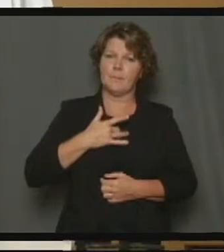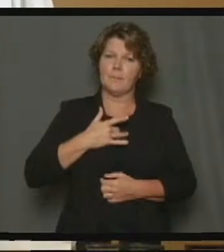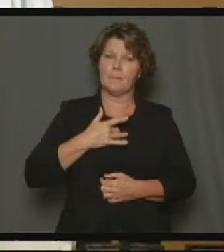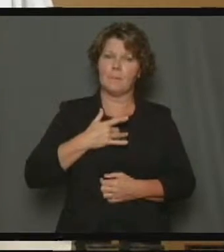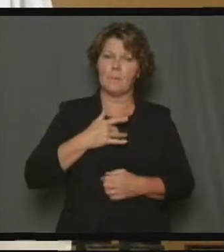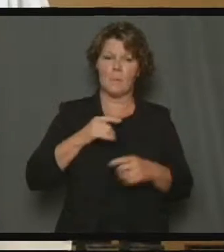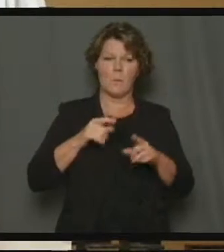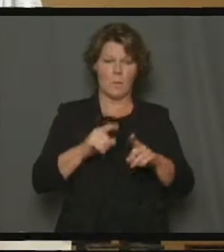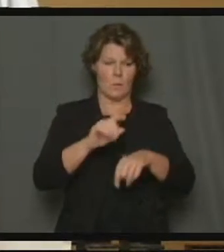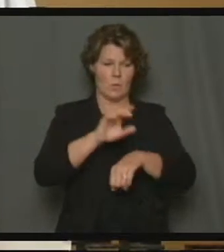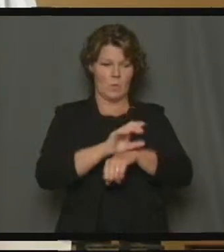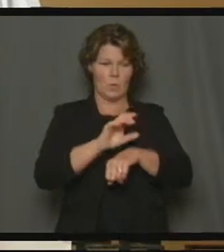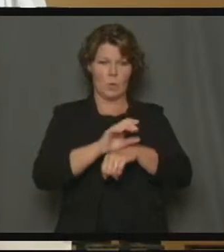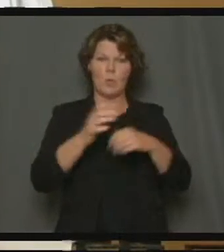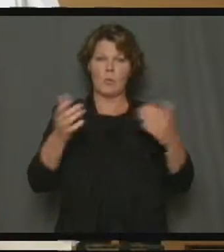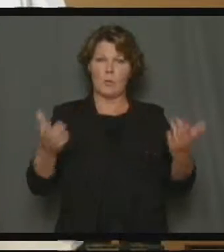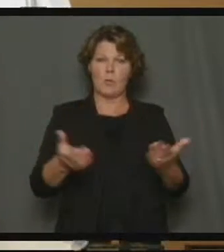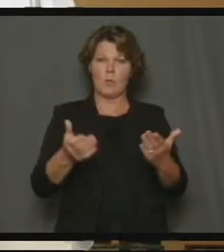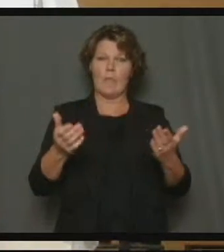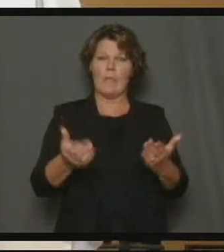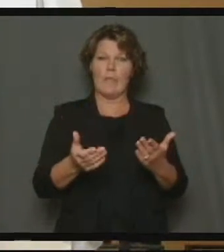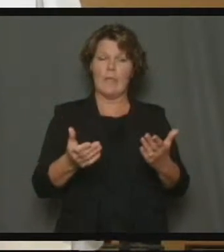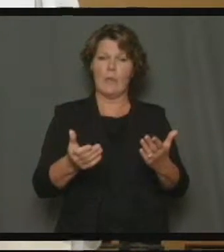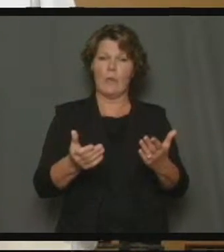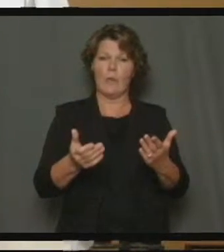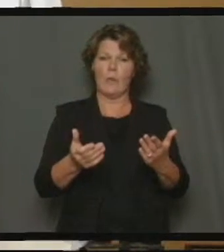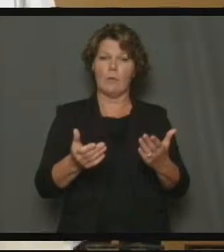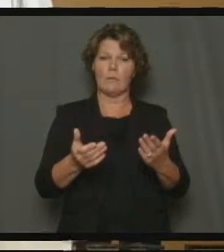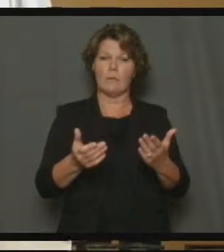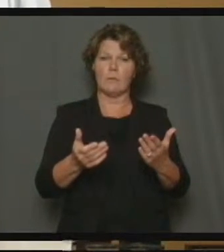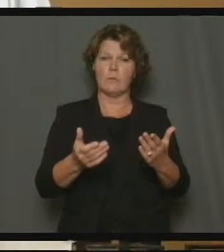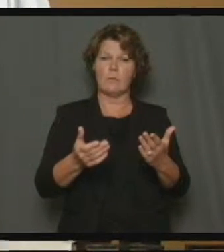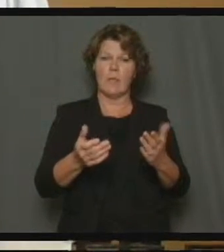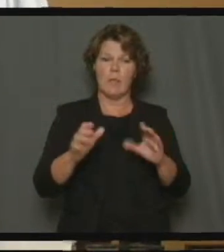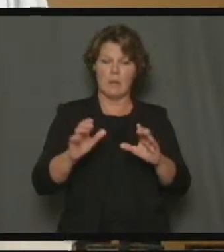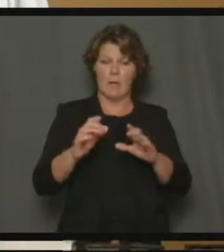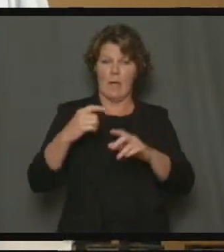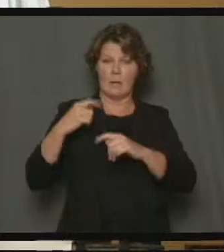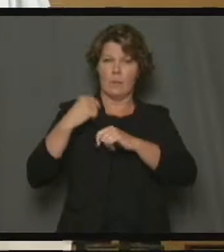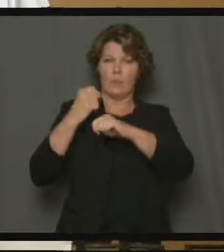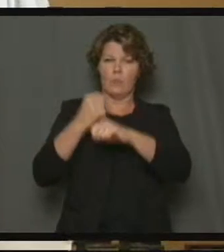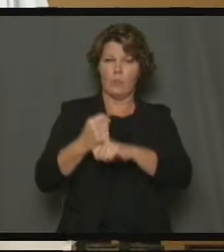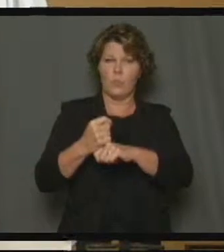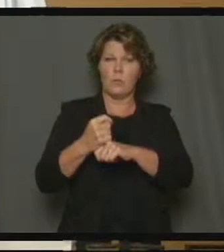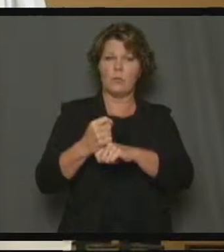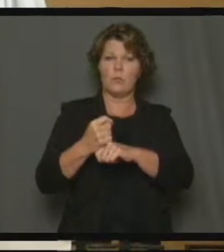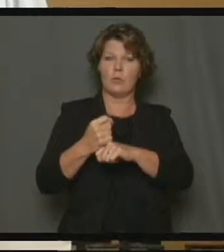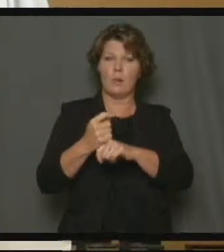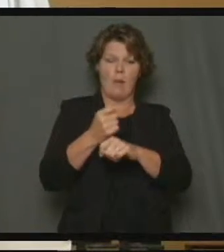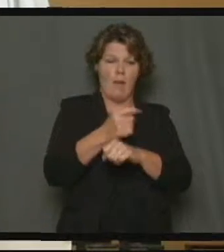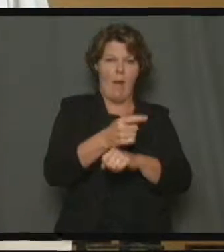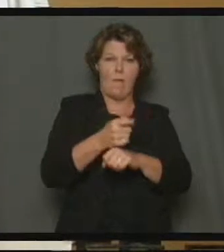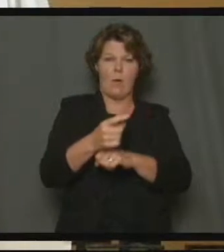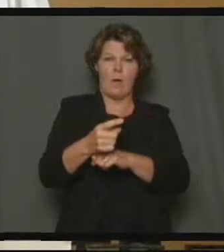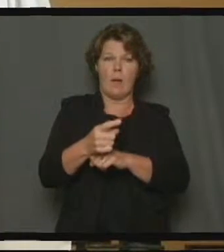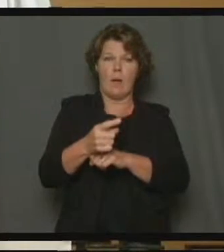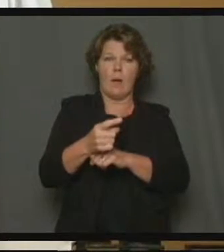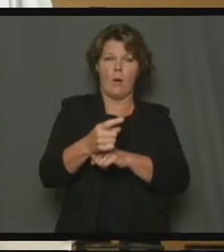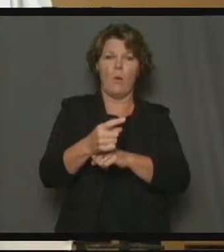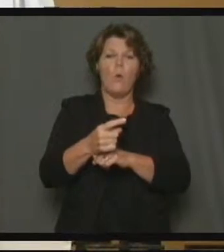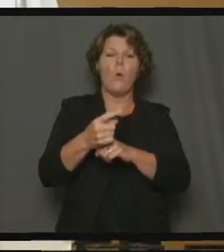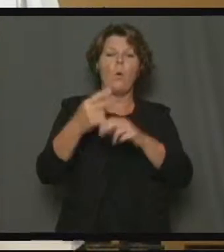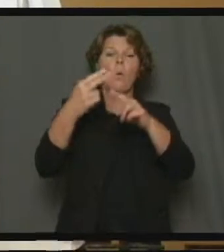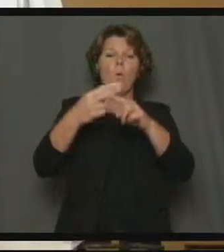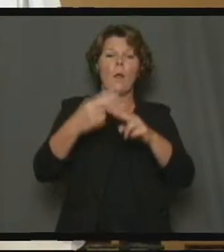as the church reenacts her custom every year of publicly speaking the names of